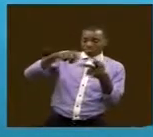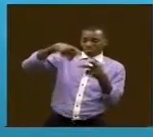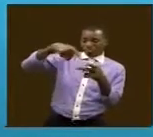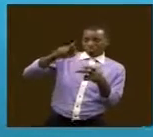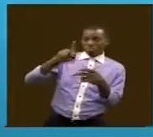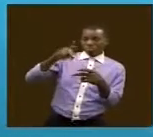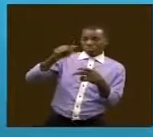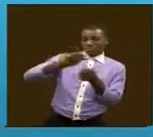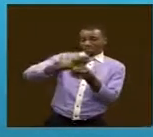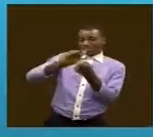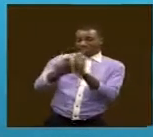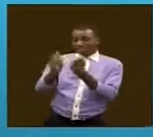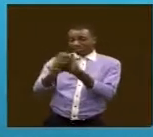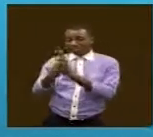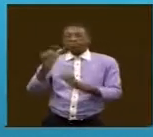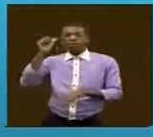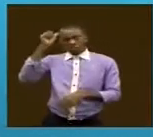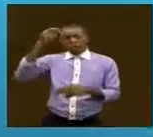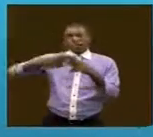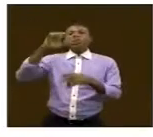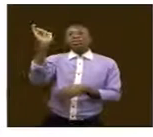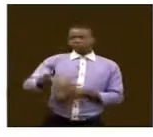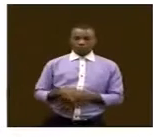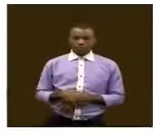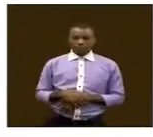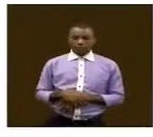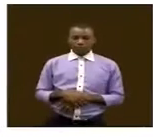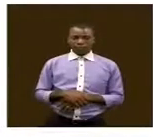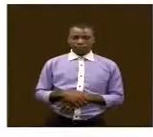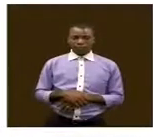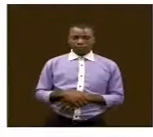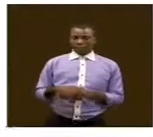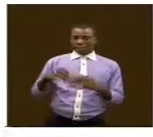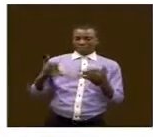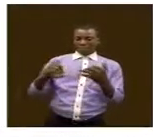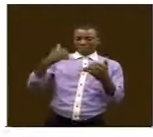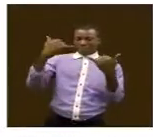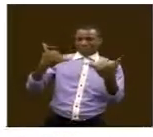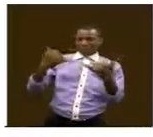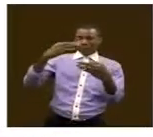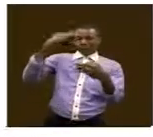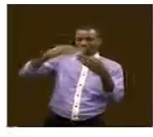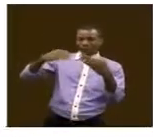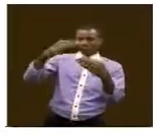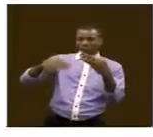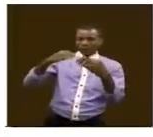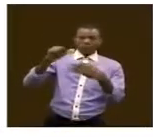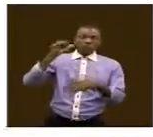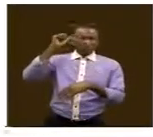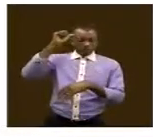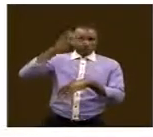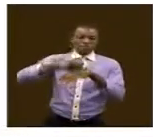And the final stage is the adult mosquito. So here, the